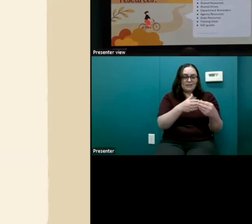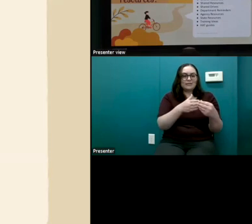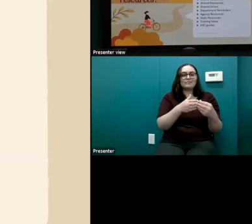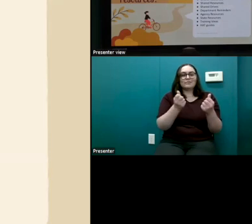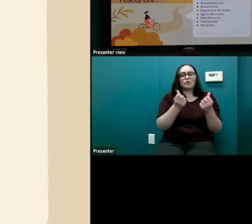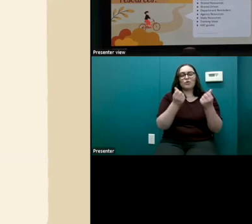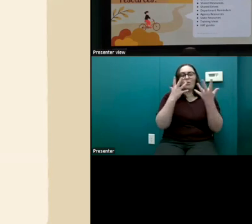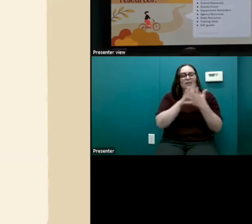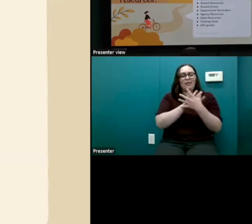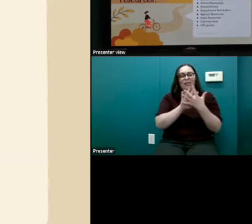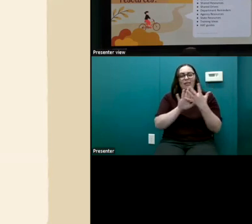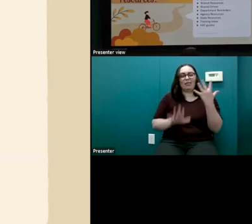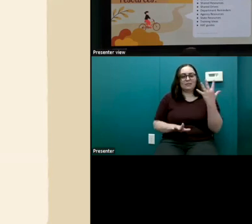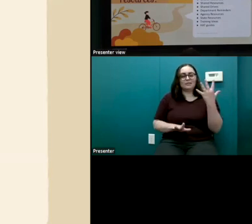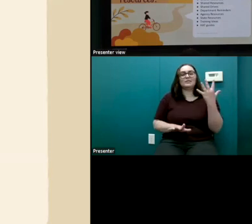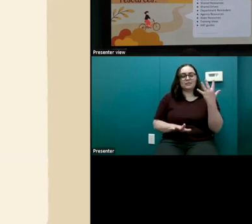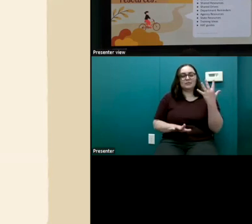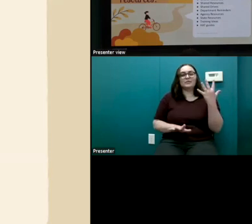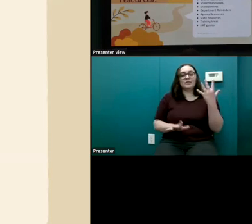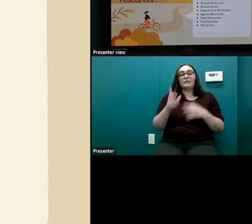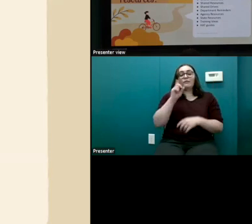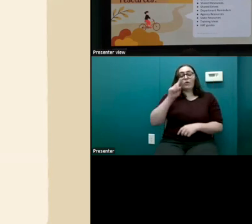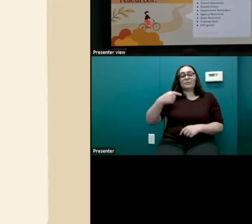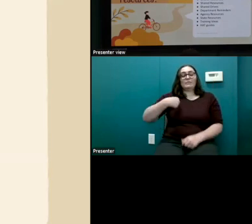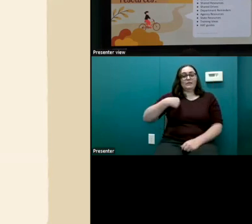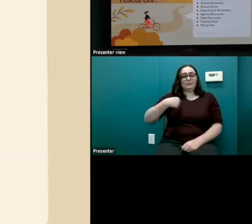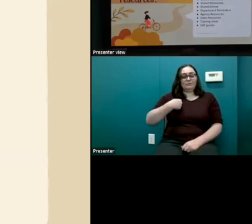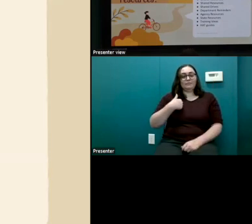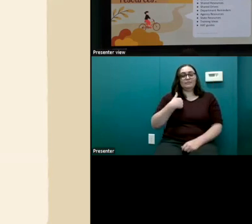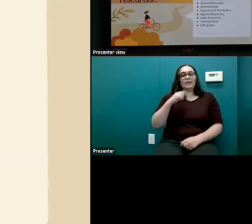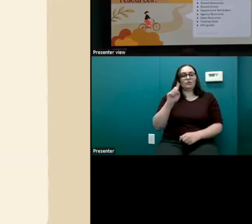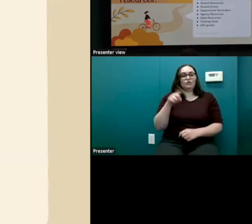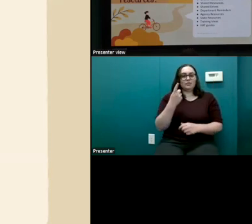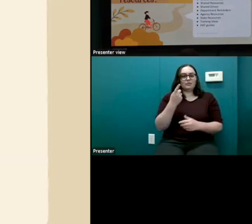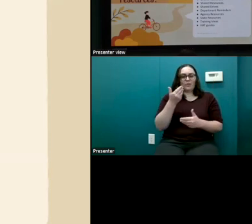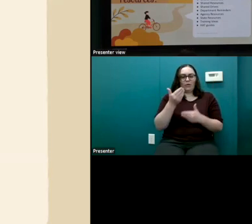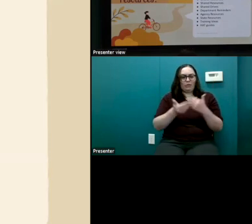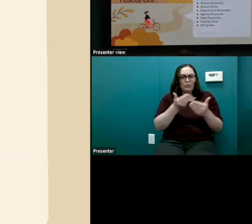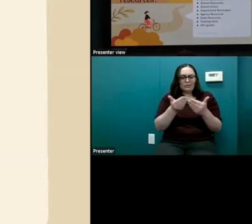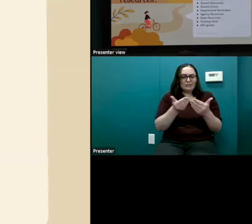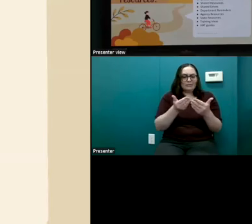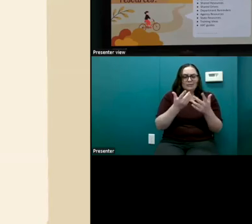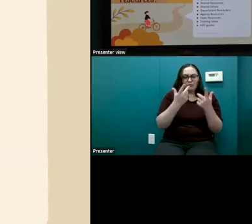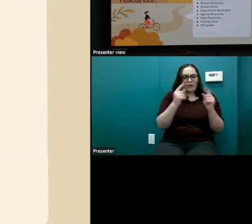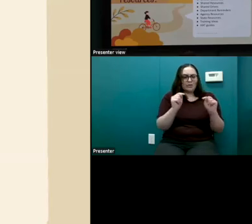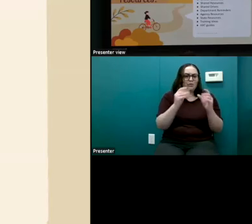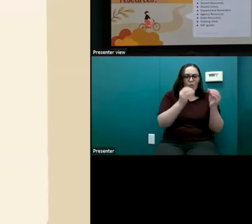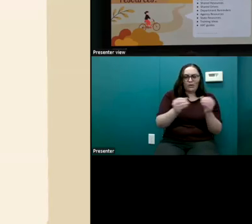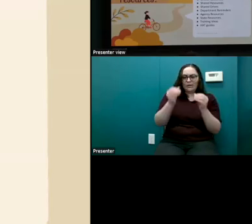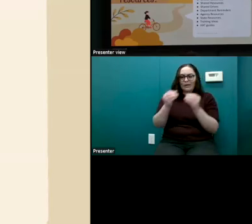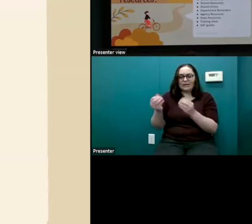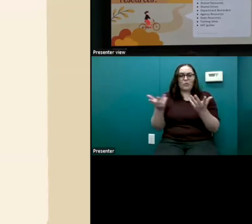more. And so for me, I just was going through trying to organize what that all looked